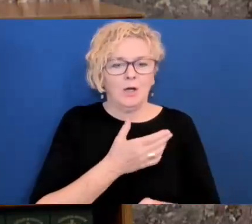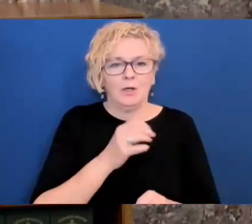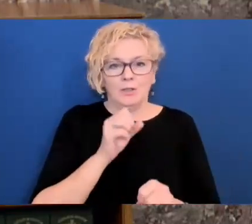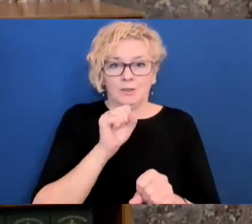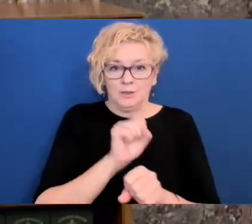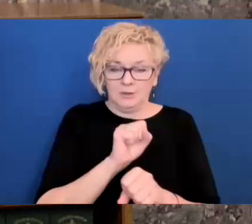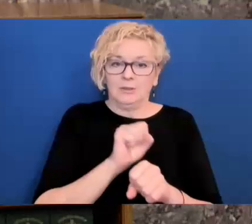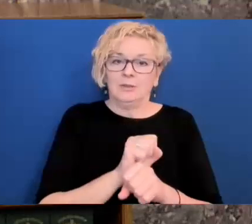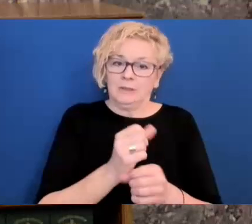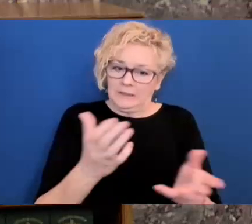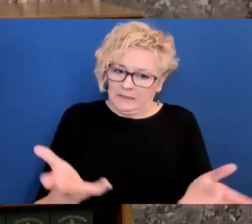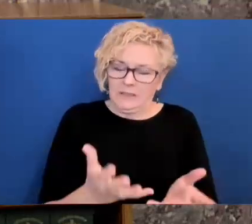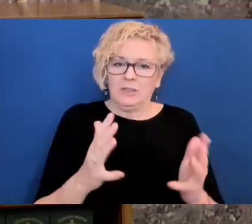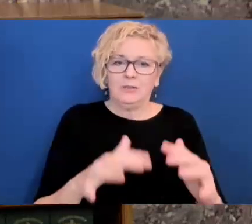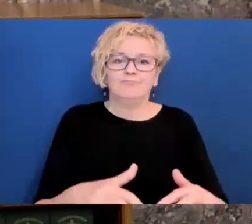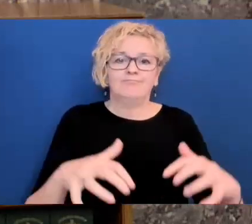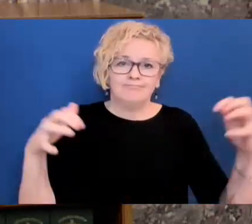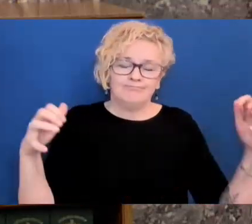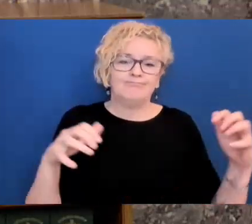for the Filipino community,